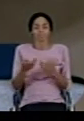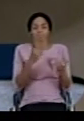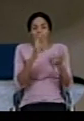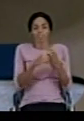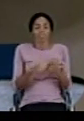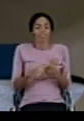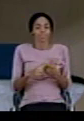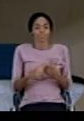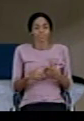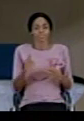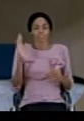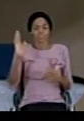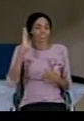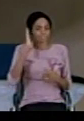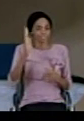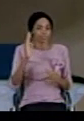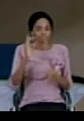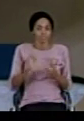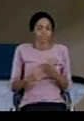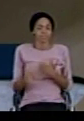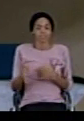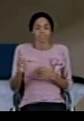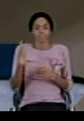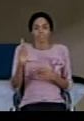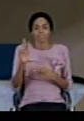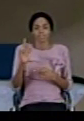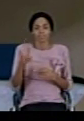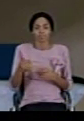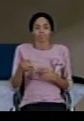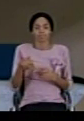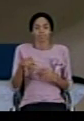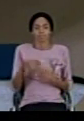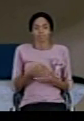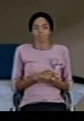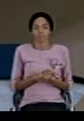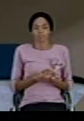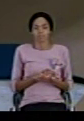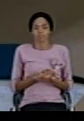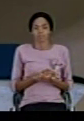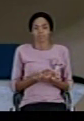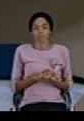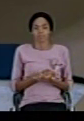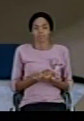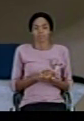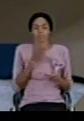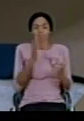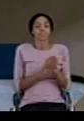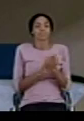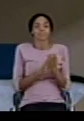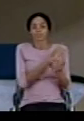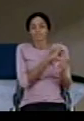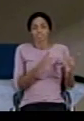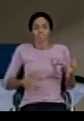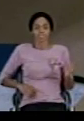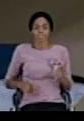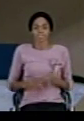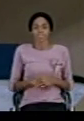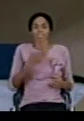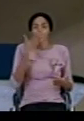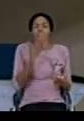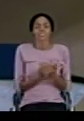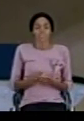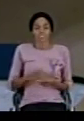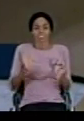Northern Nigeria. It's back to the anchor location. Praise the Lord. A louder